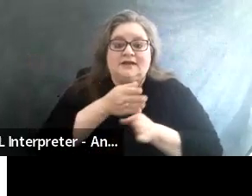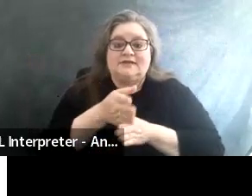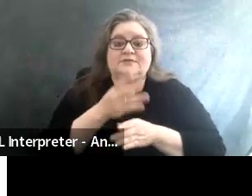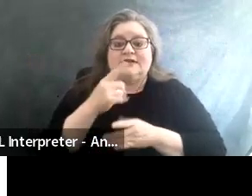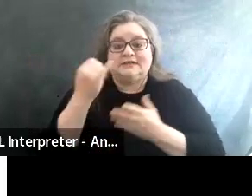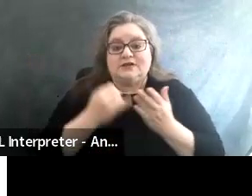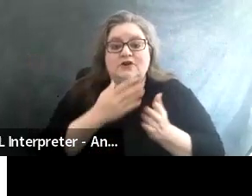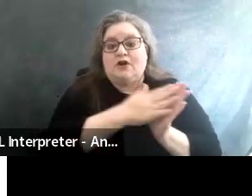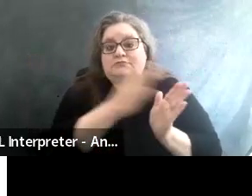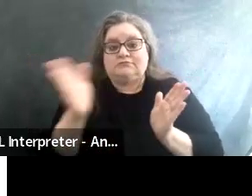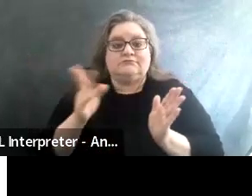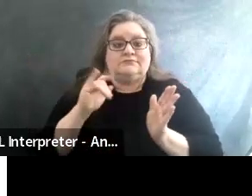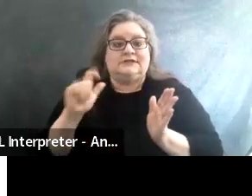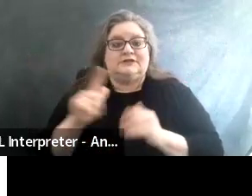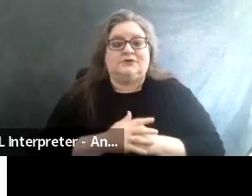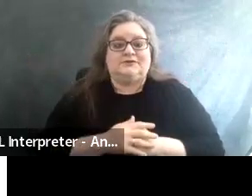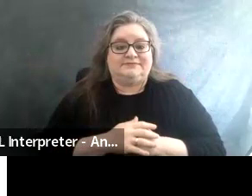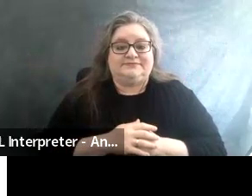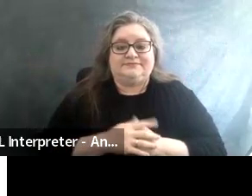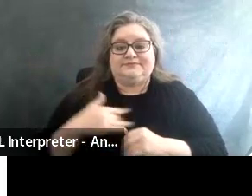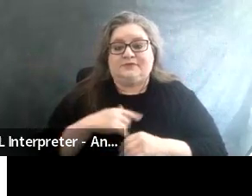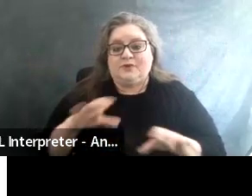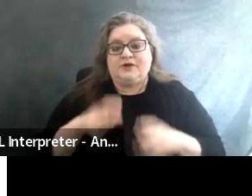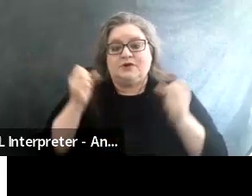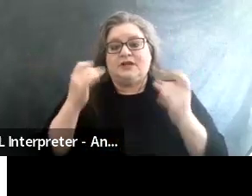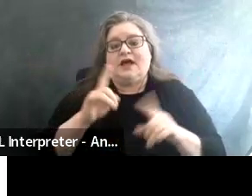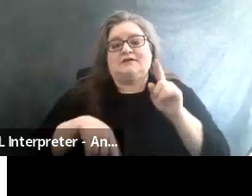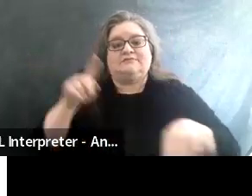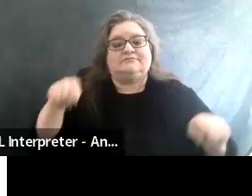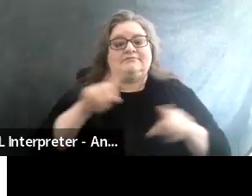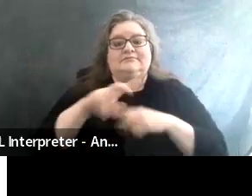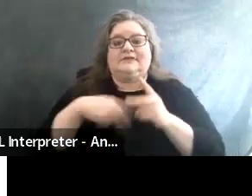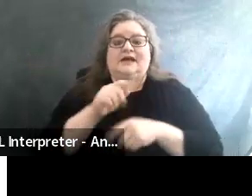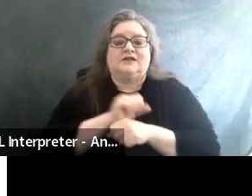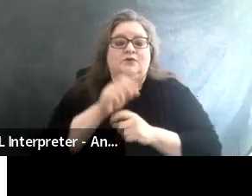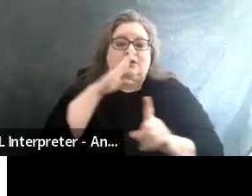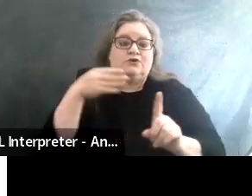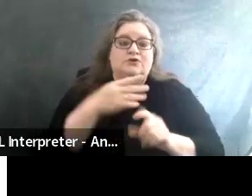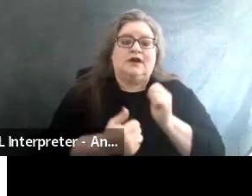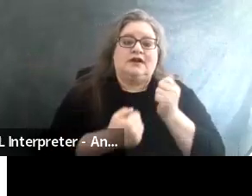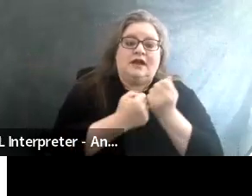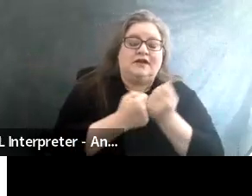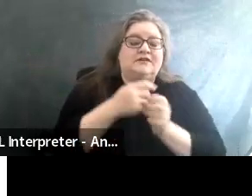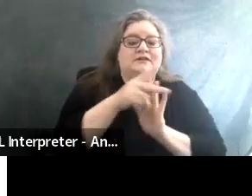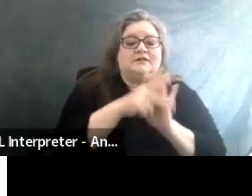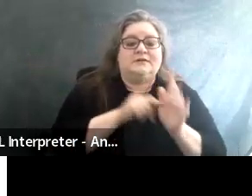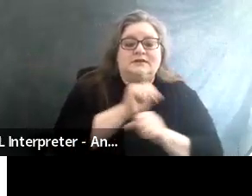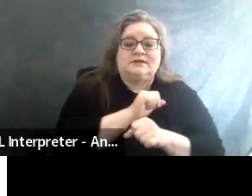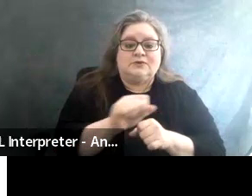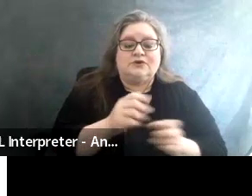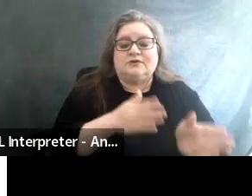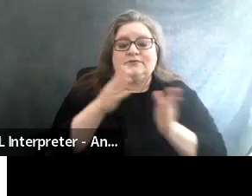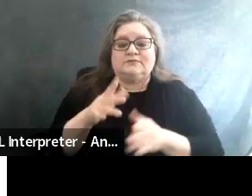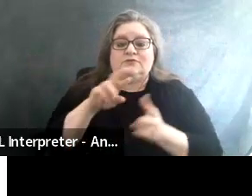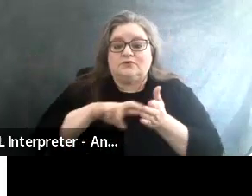in art across the state of Illinois. We do a lot of different kinds of work, which includes direct advocacy and policy work. We